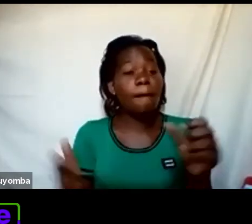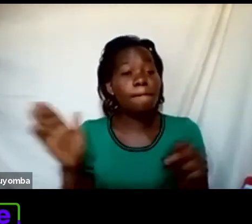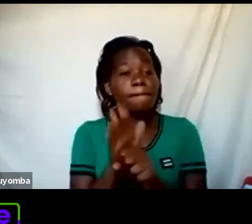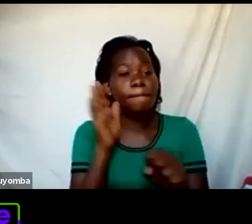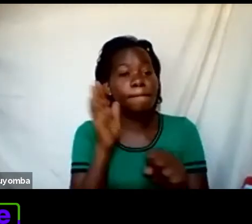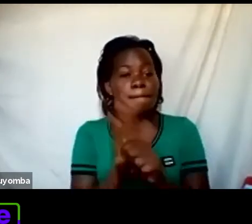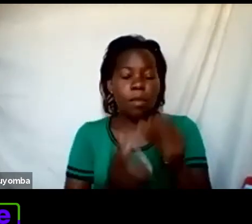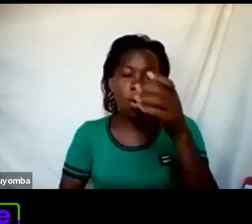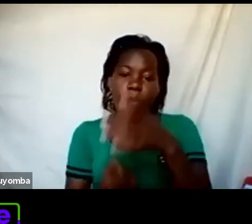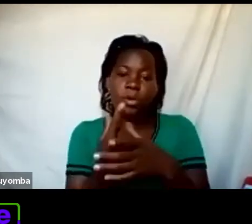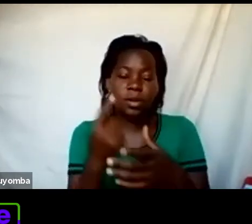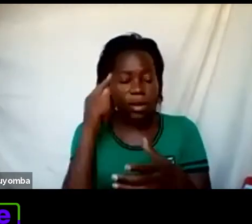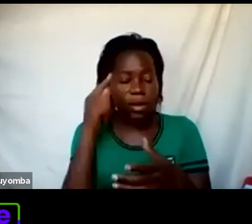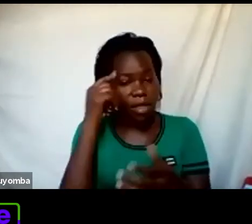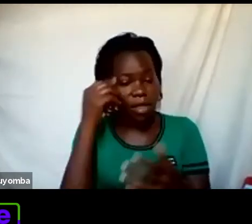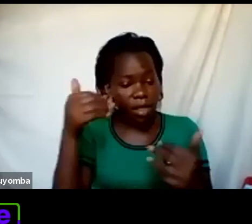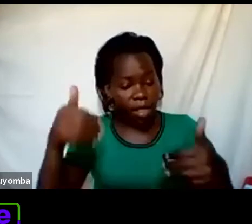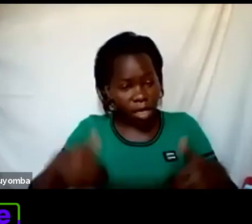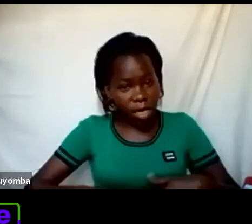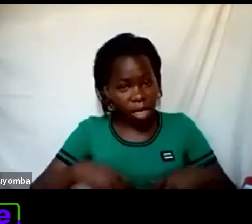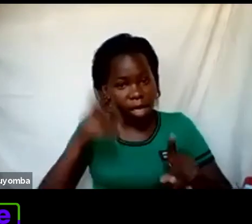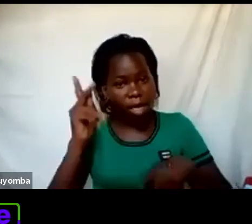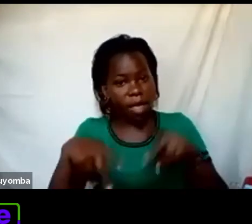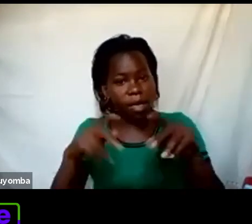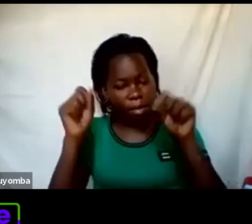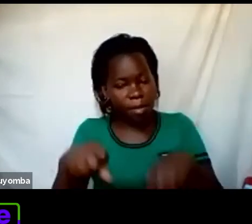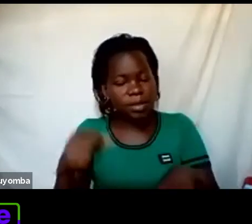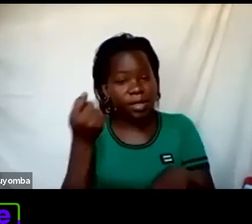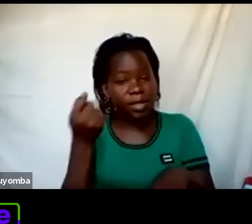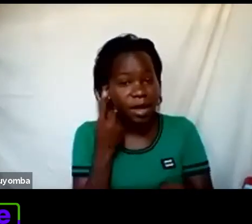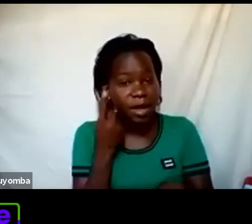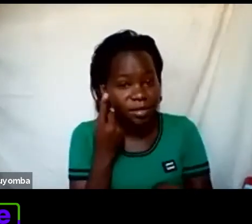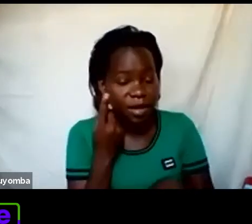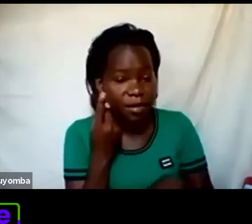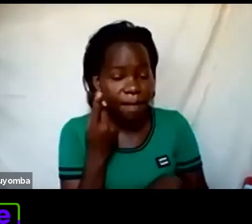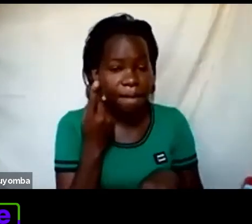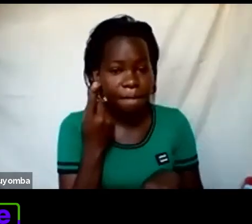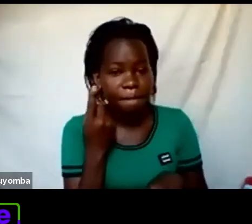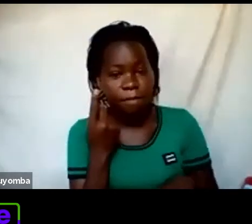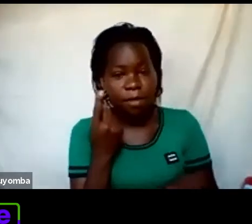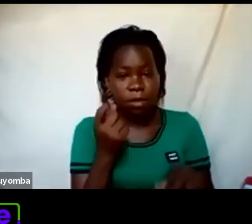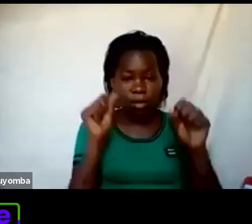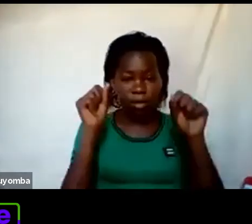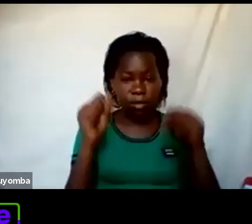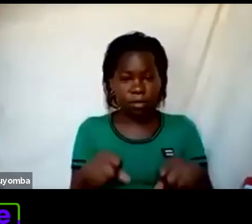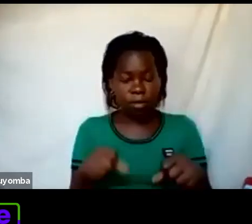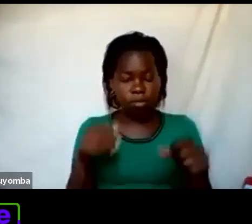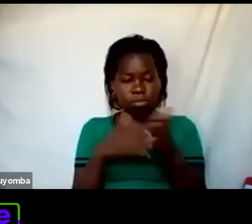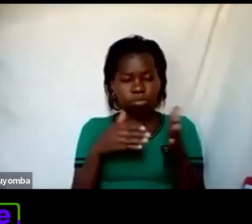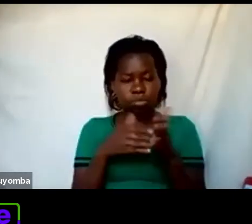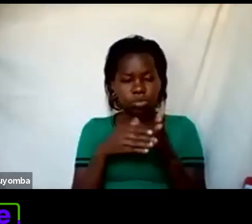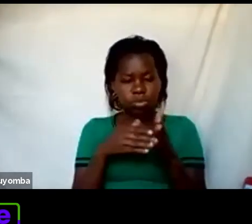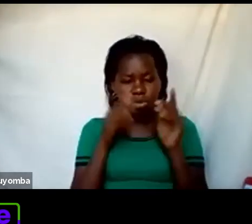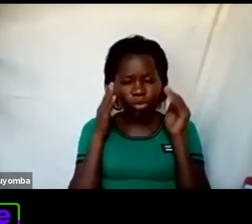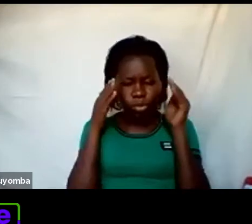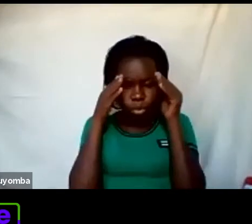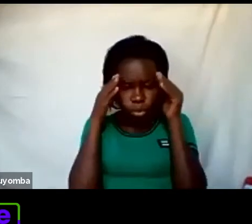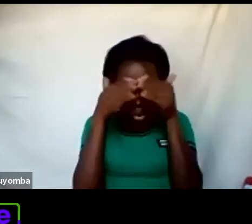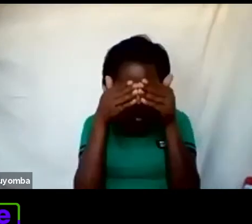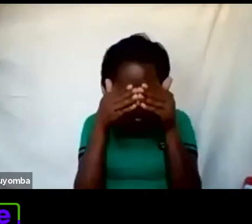young people here as well need to realize that we shouldn't block our thinking to only this